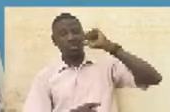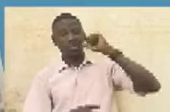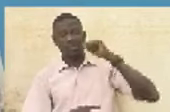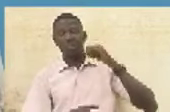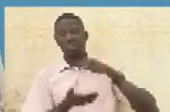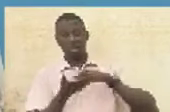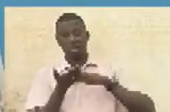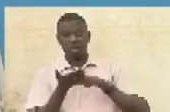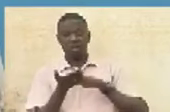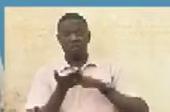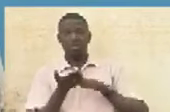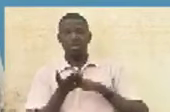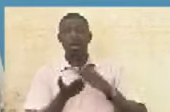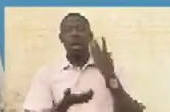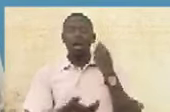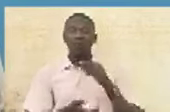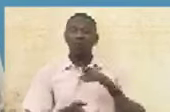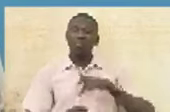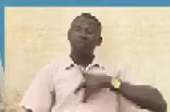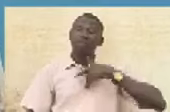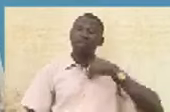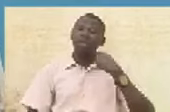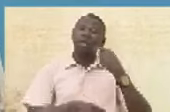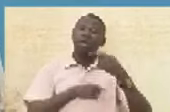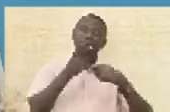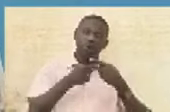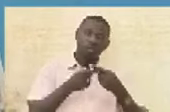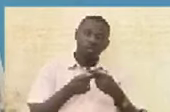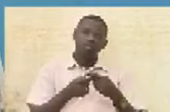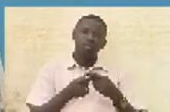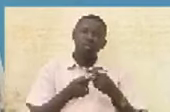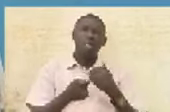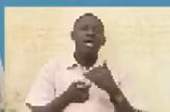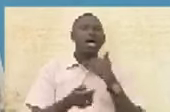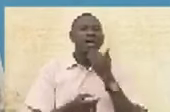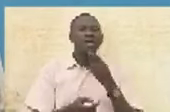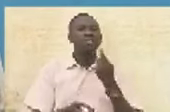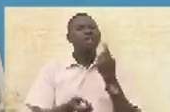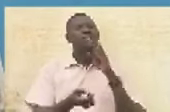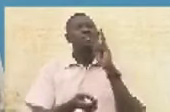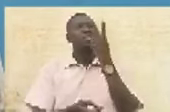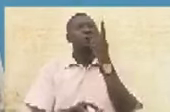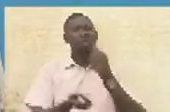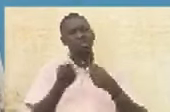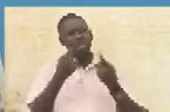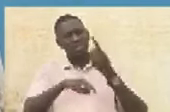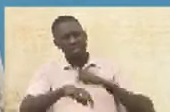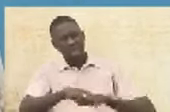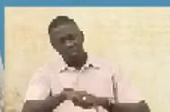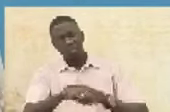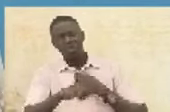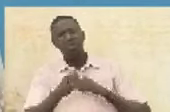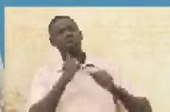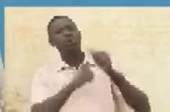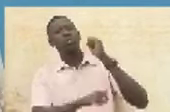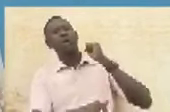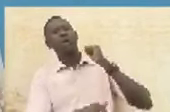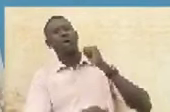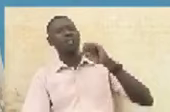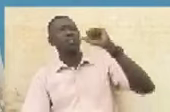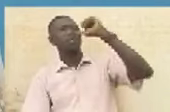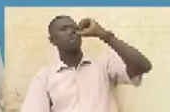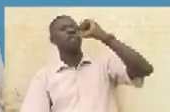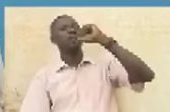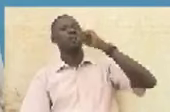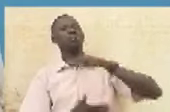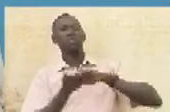ke nyame. How did you feel about being asked the second time to go take this medicine again? Anara na ke fe nyaari le kotake kabri na rena fo kotake ta